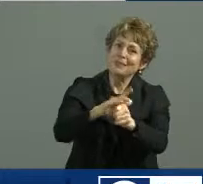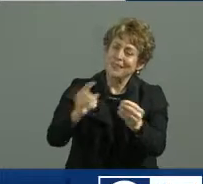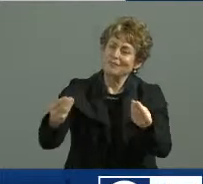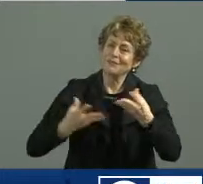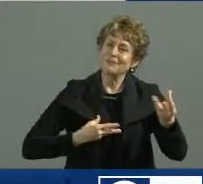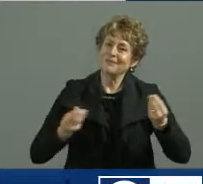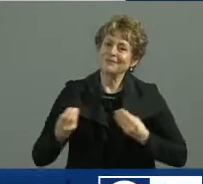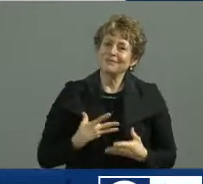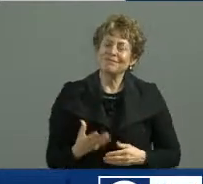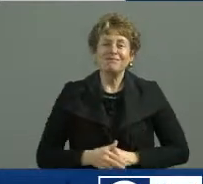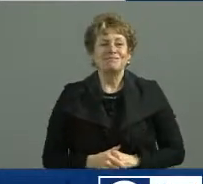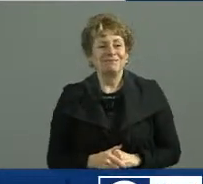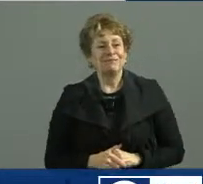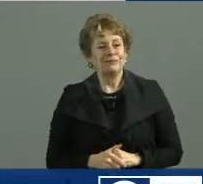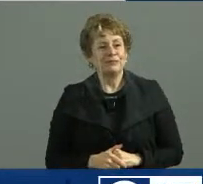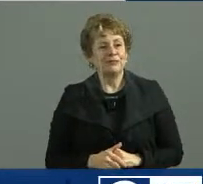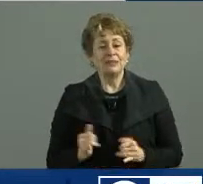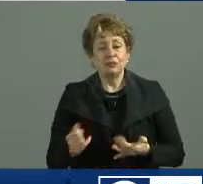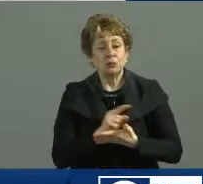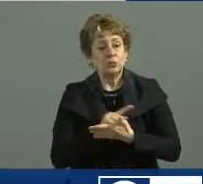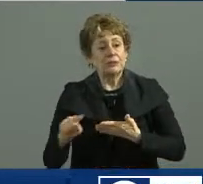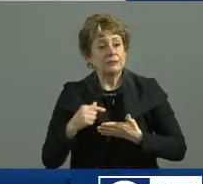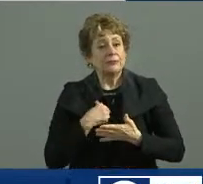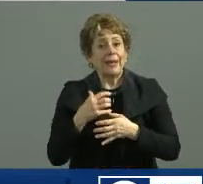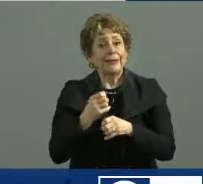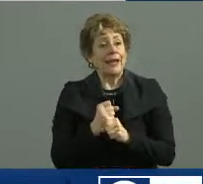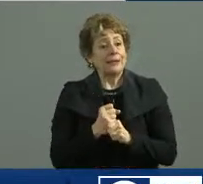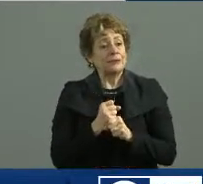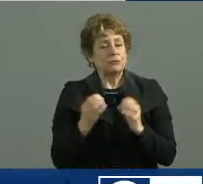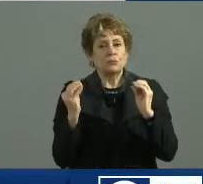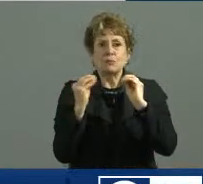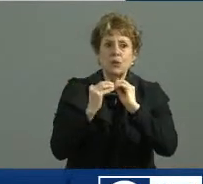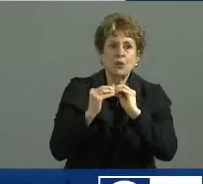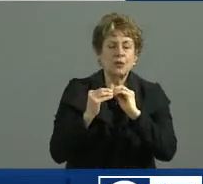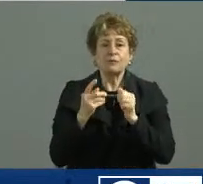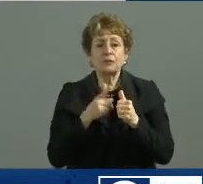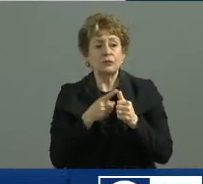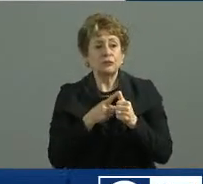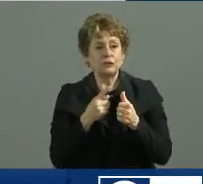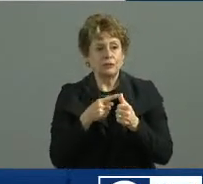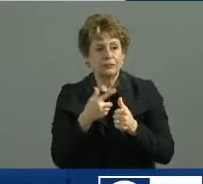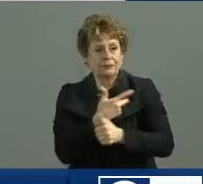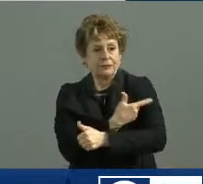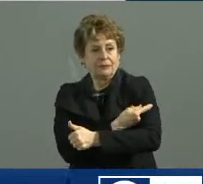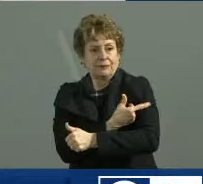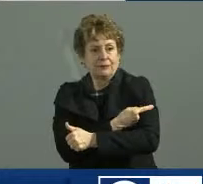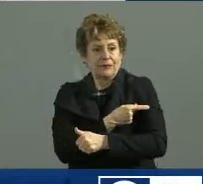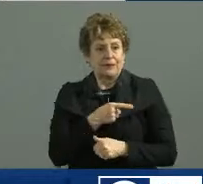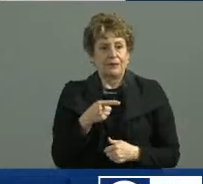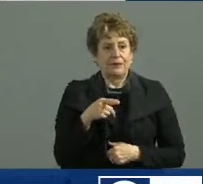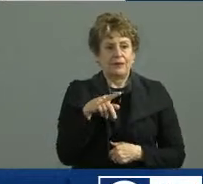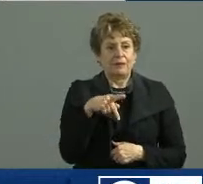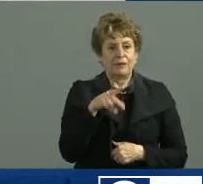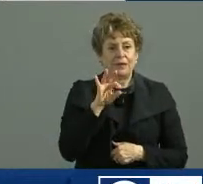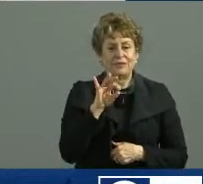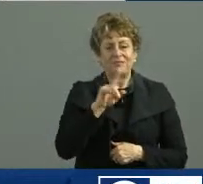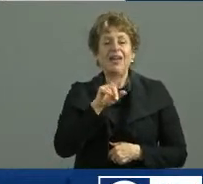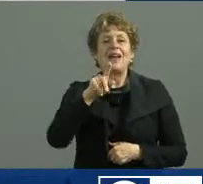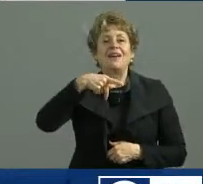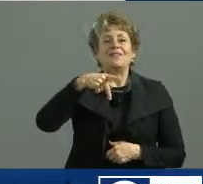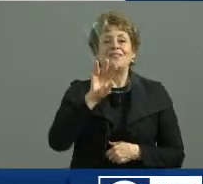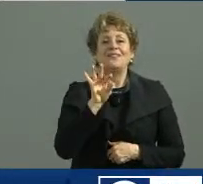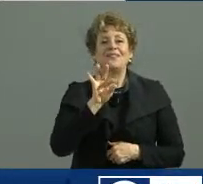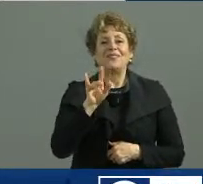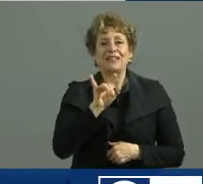So this week, we received additional first dose allocations of Pfizer and Moderna. We also did